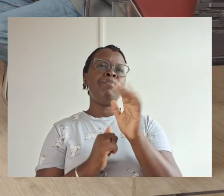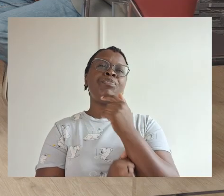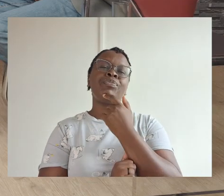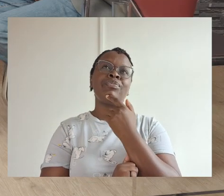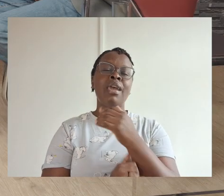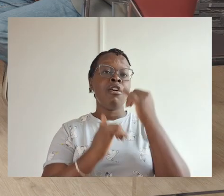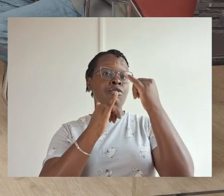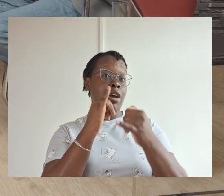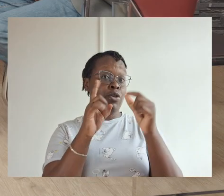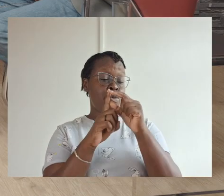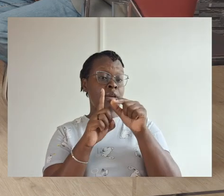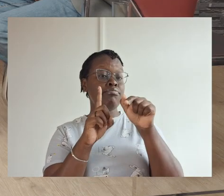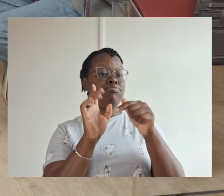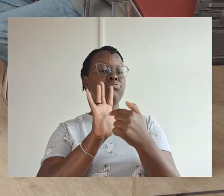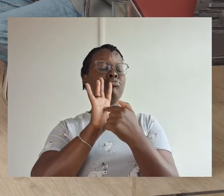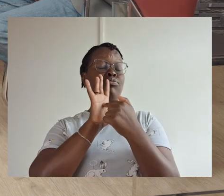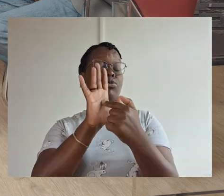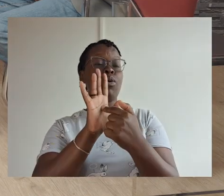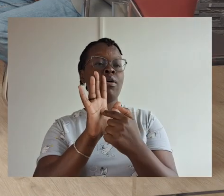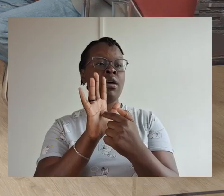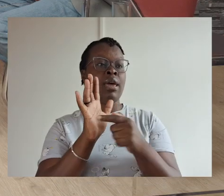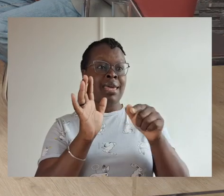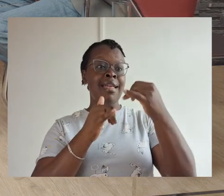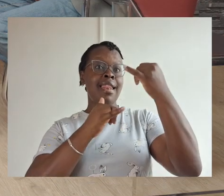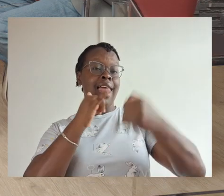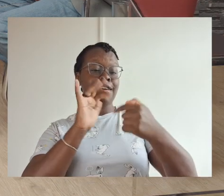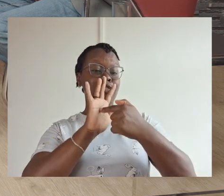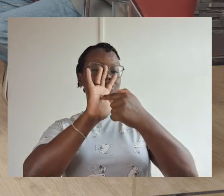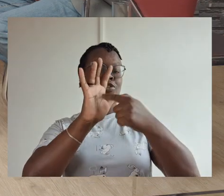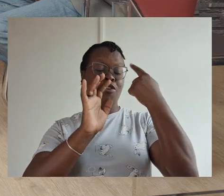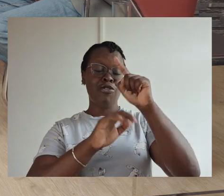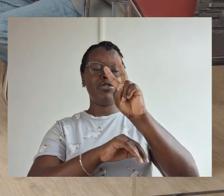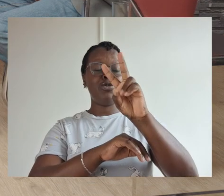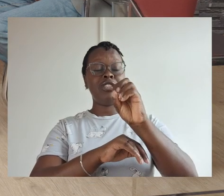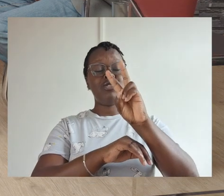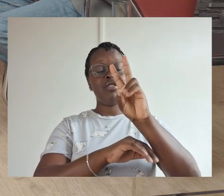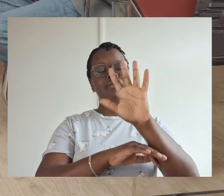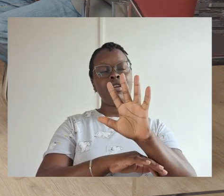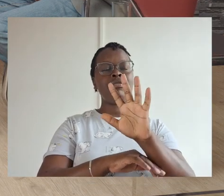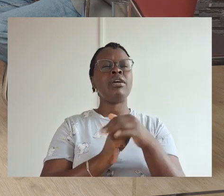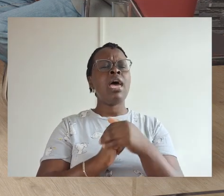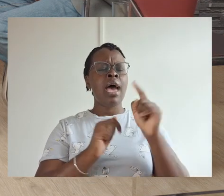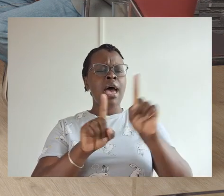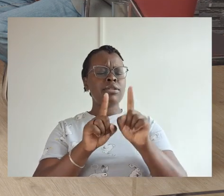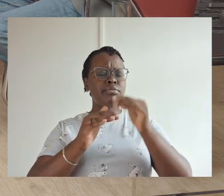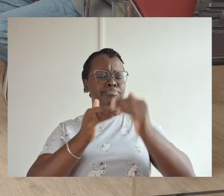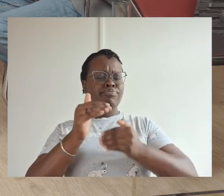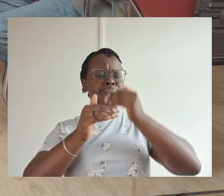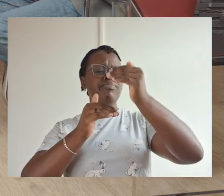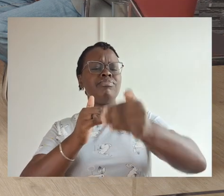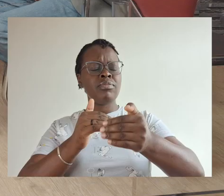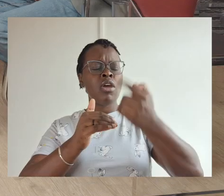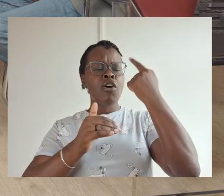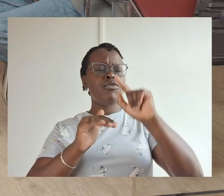is actually, let me take your final comments, because this show is airing, is the last show we're having for 2025. So as we look ahead to 2026, when it